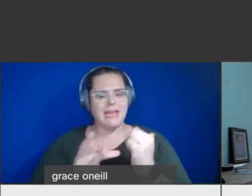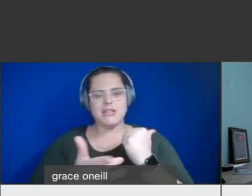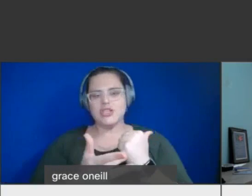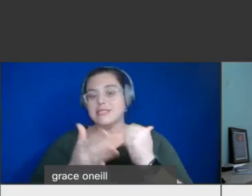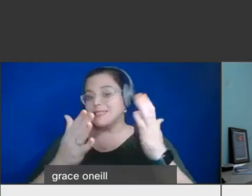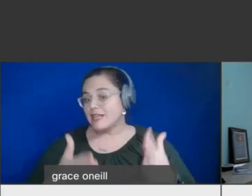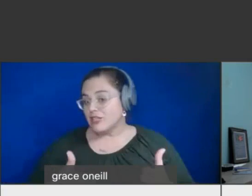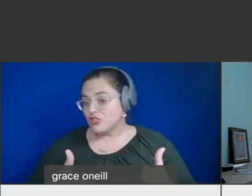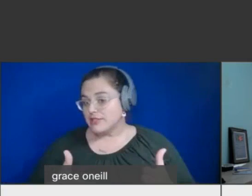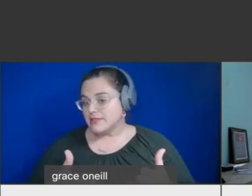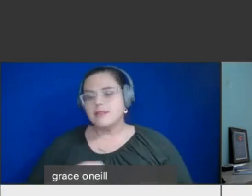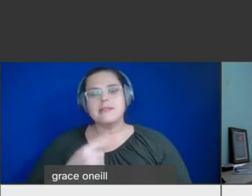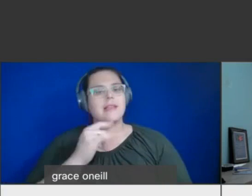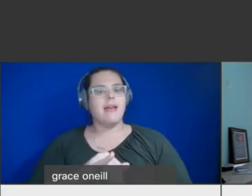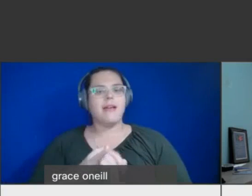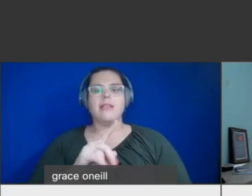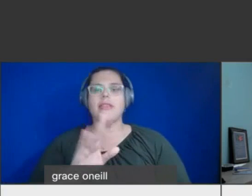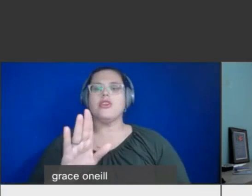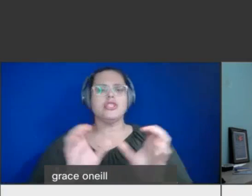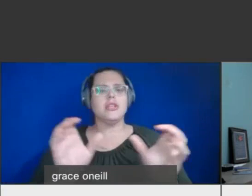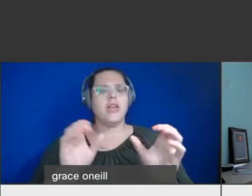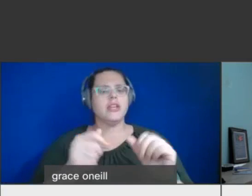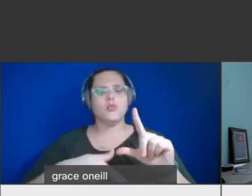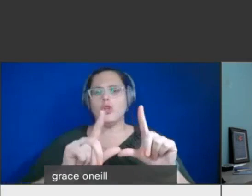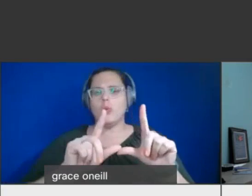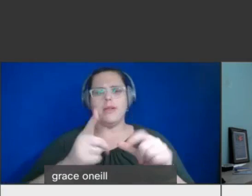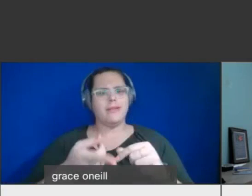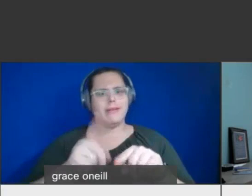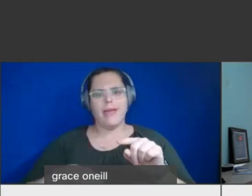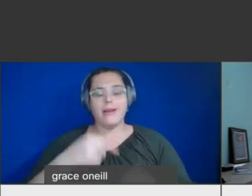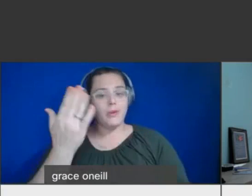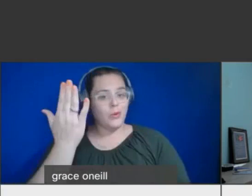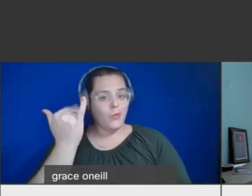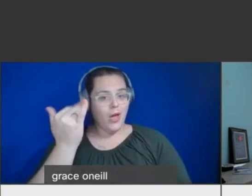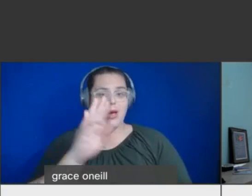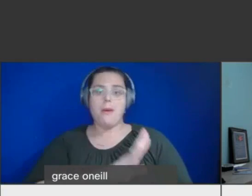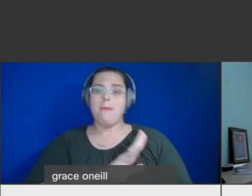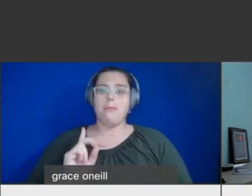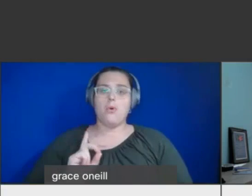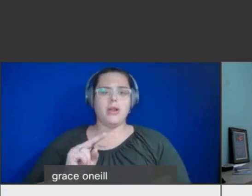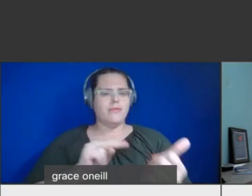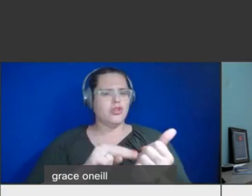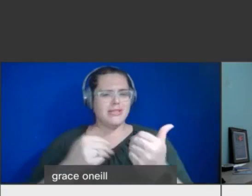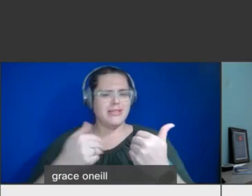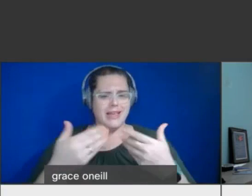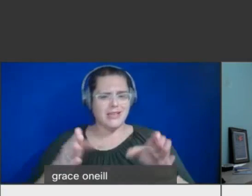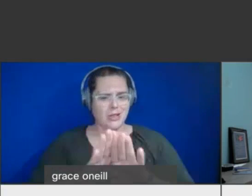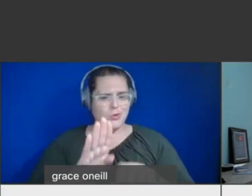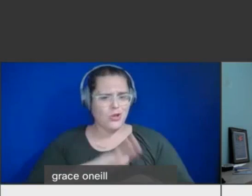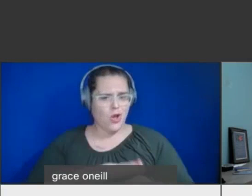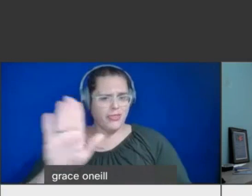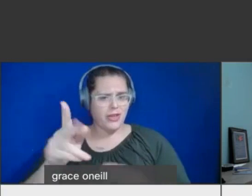They can't get their certification renewal because the Board of Nursing has it closed on their site. Can anyone speak to